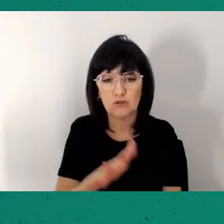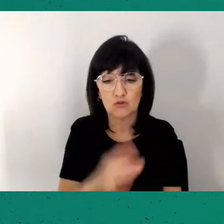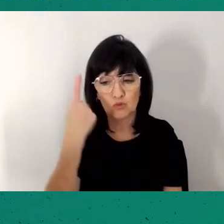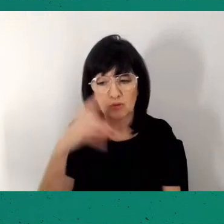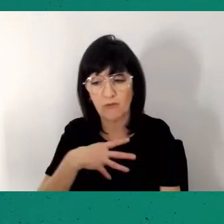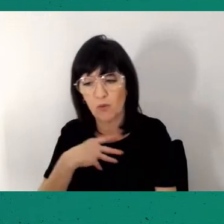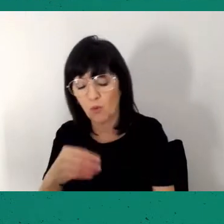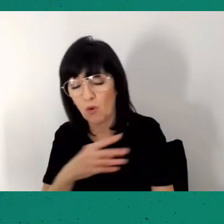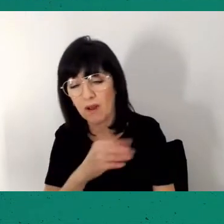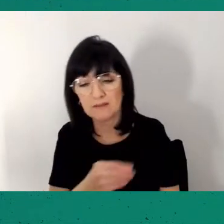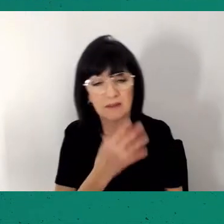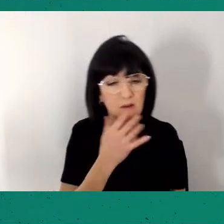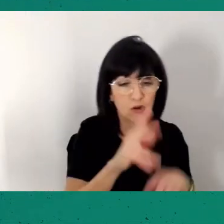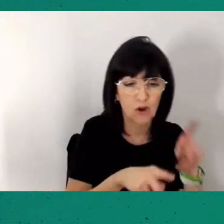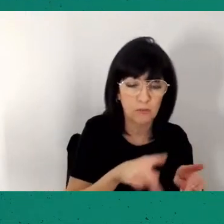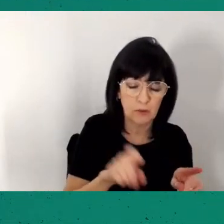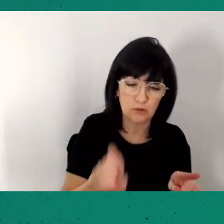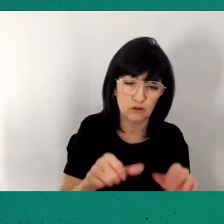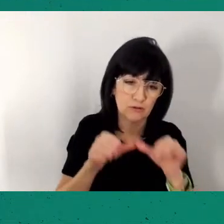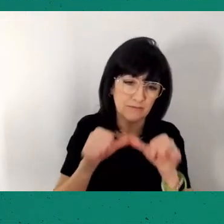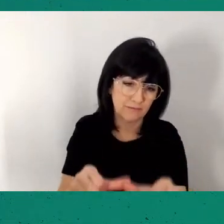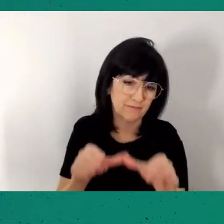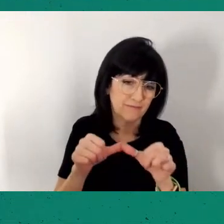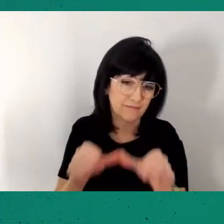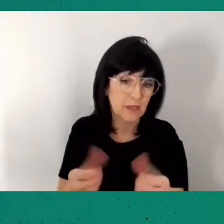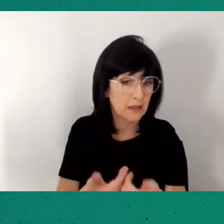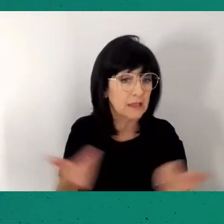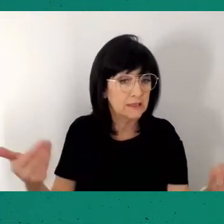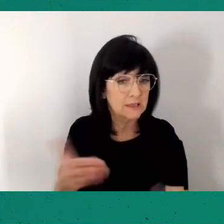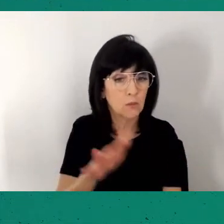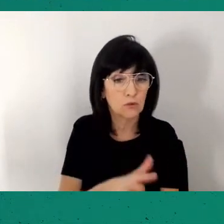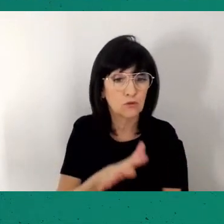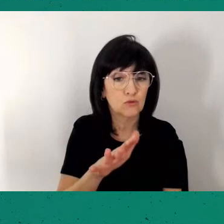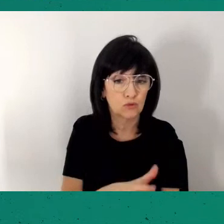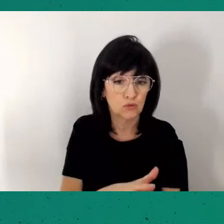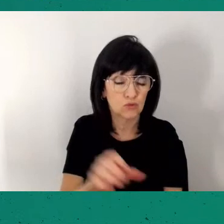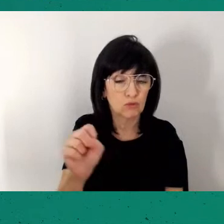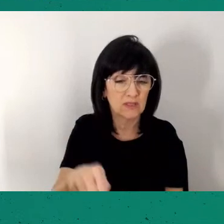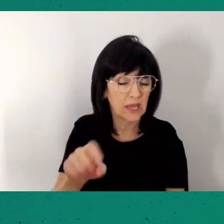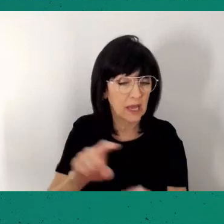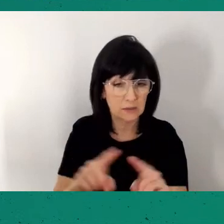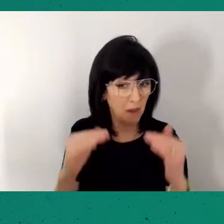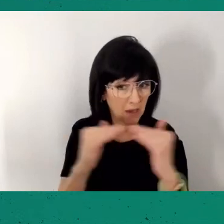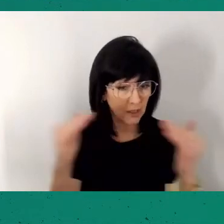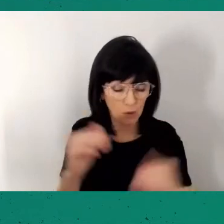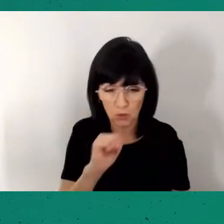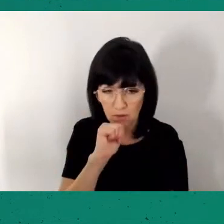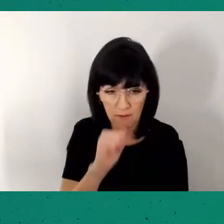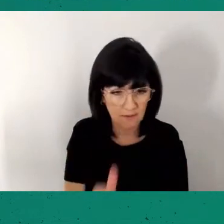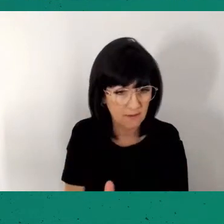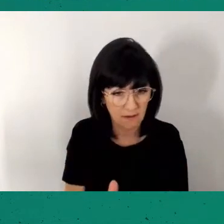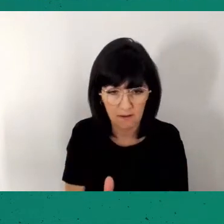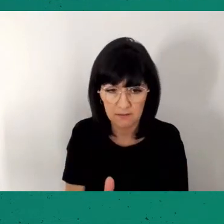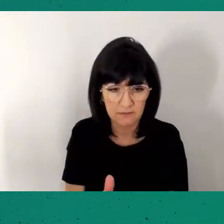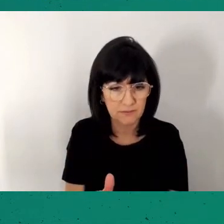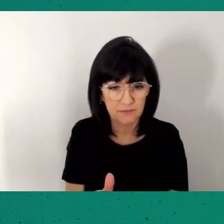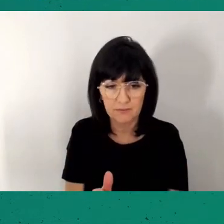The separate schools was maintained, but the equality was not. The conditions of the schools